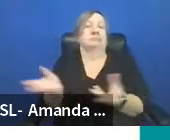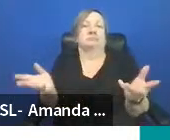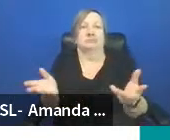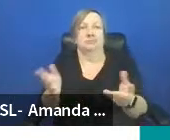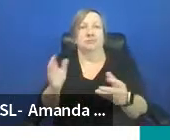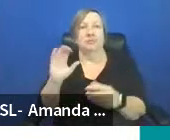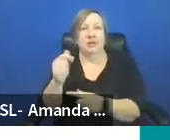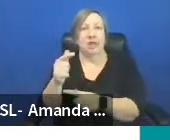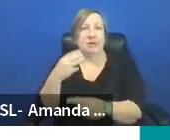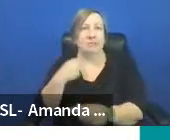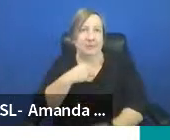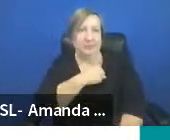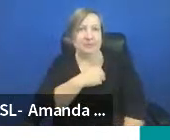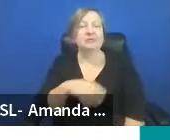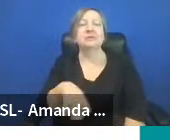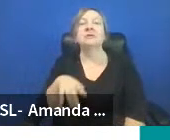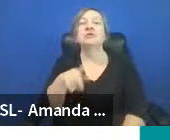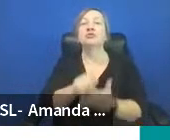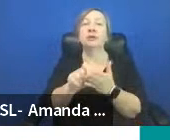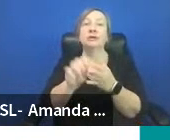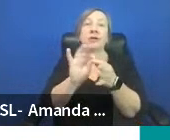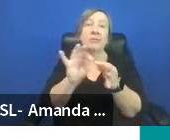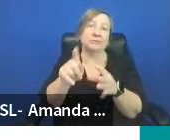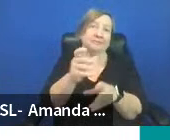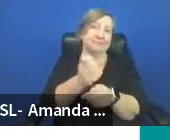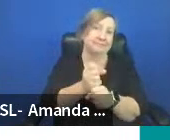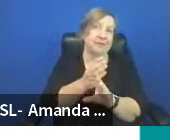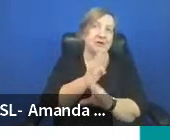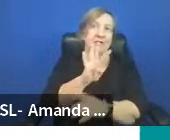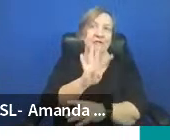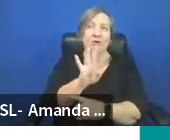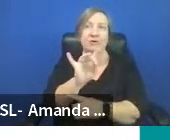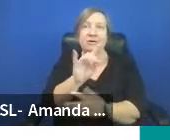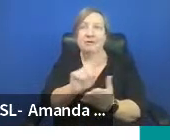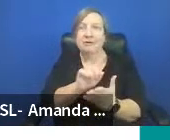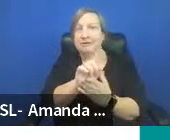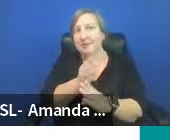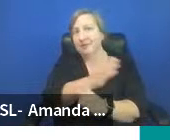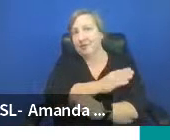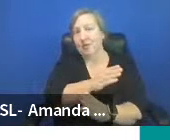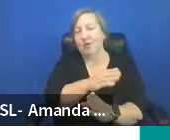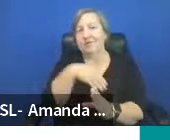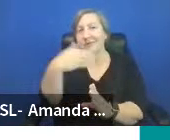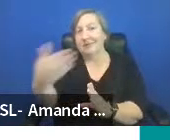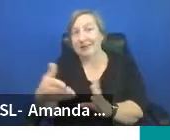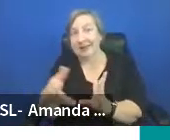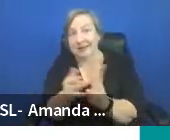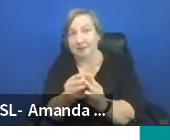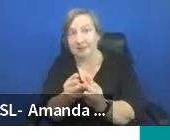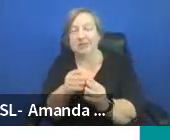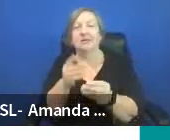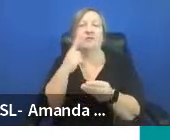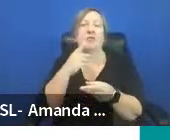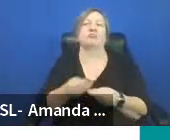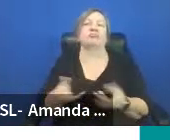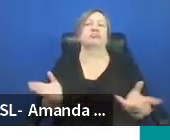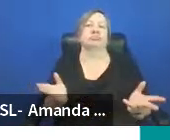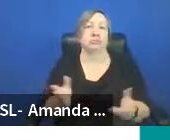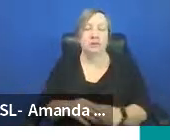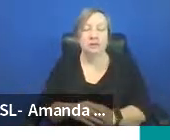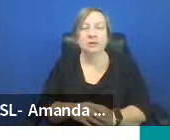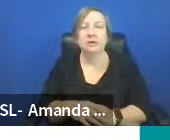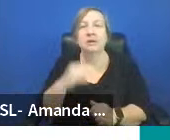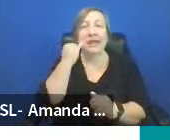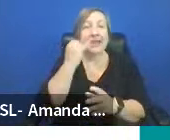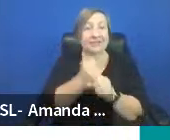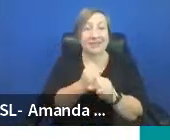must be received prior to 48 hours in advance of each upcoming meeting in order to be distributed to advisory group members. Comments